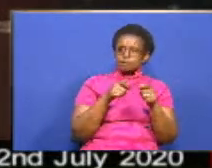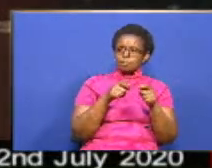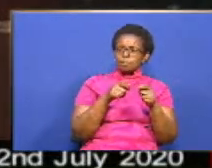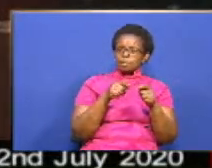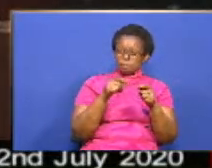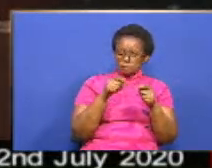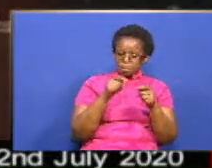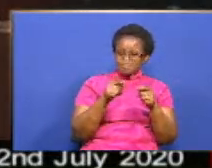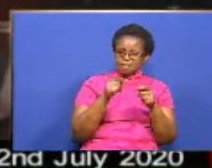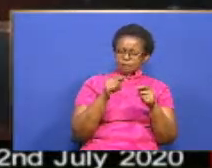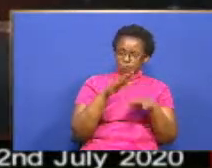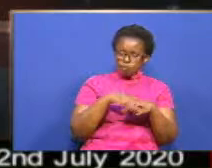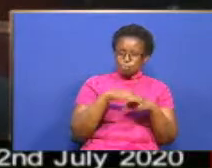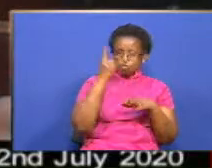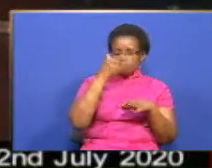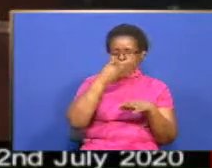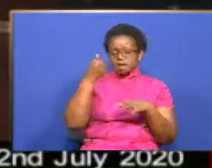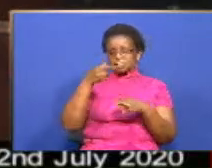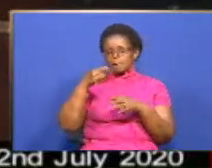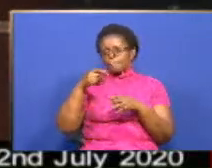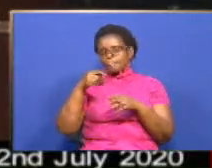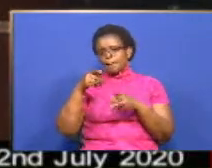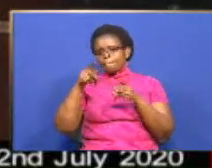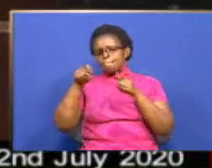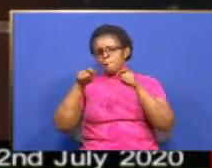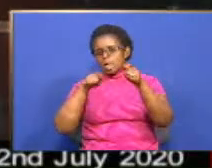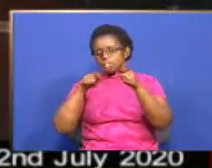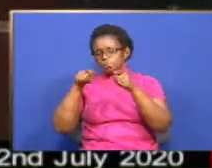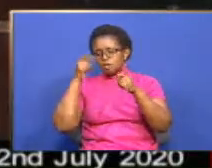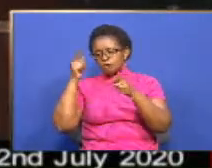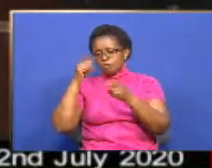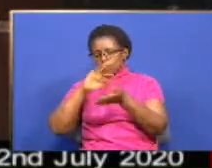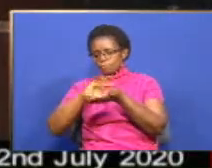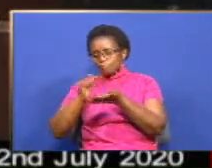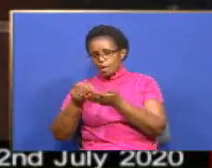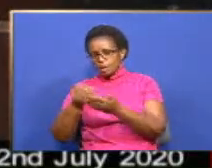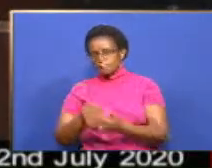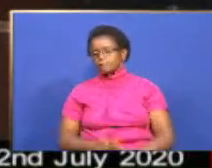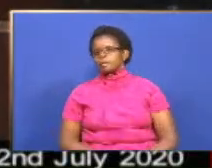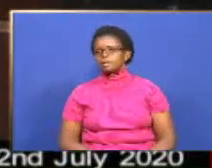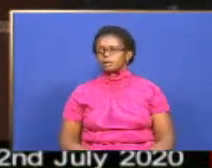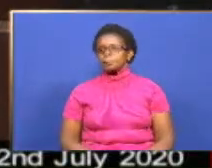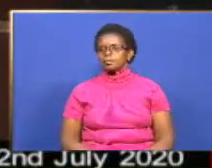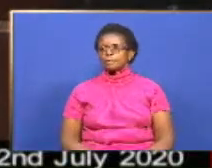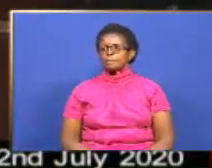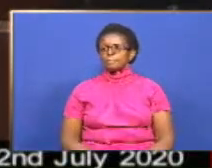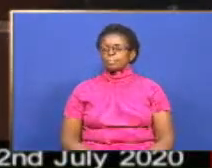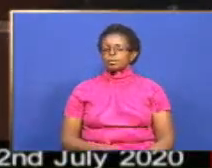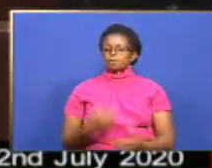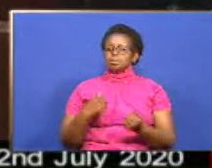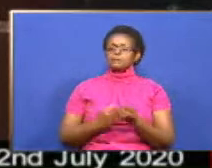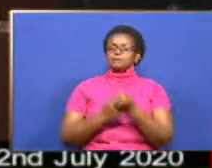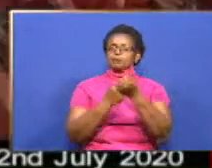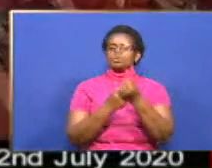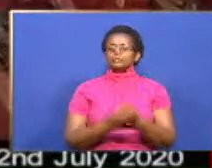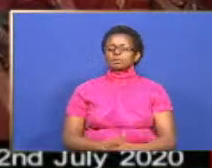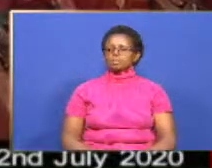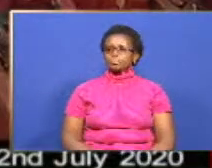management of the fund to facilitate of members. So Madam Speaker, I beg to second.